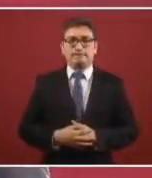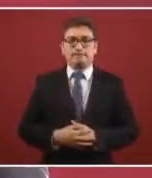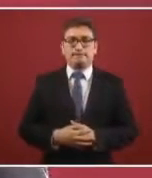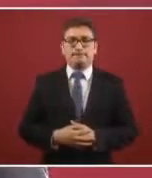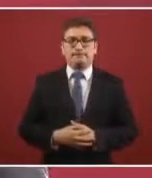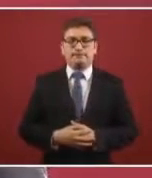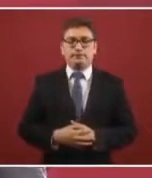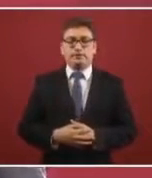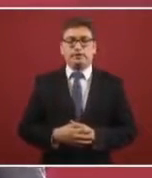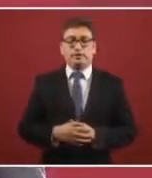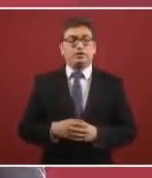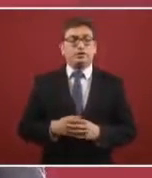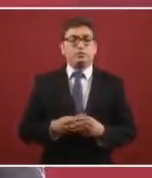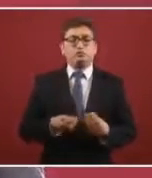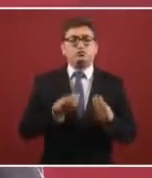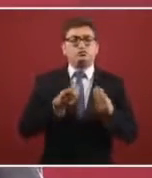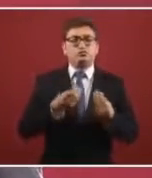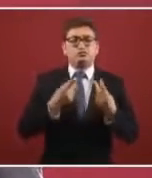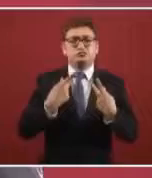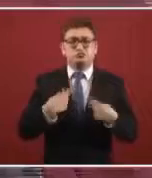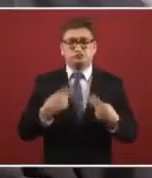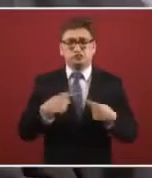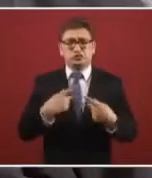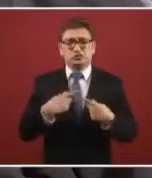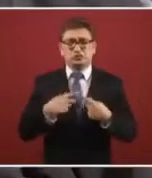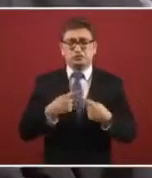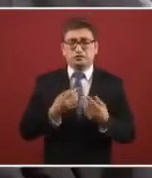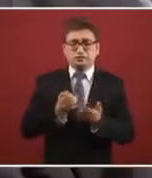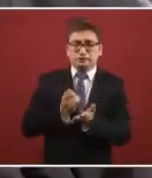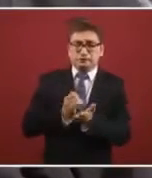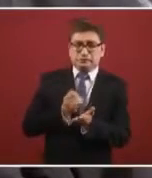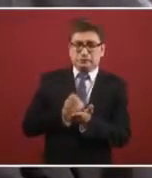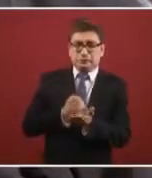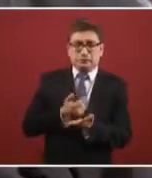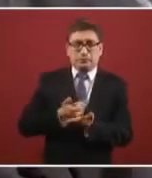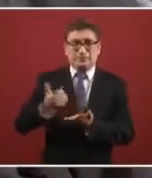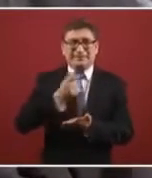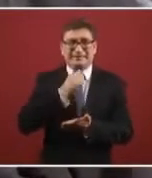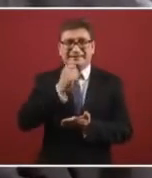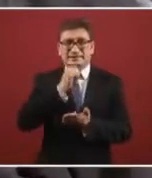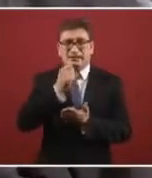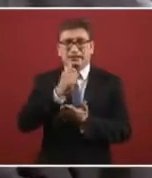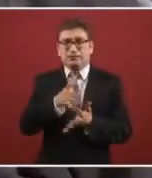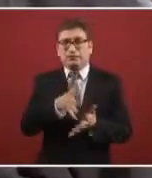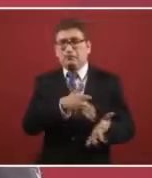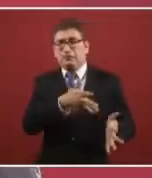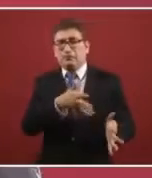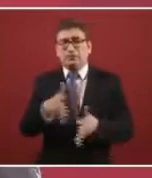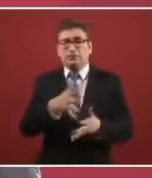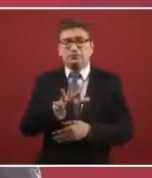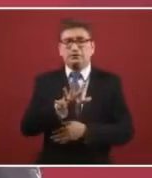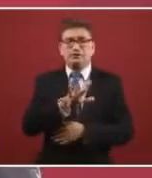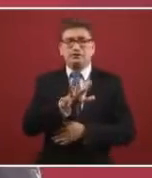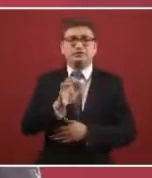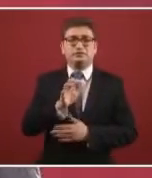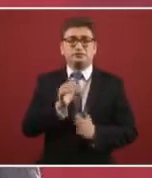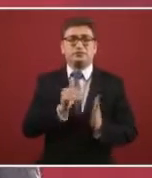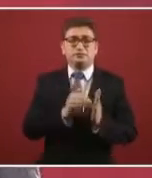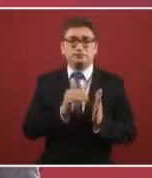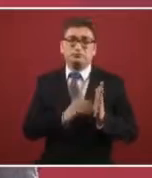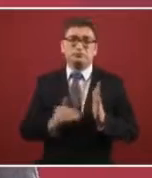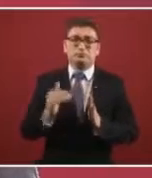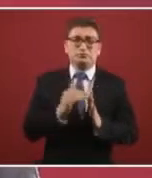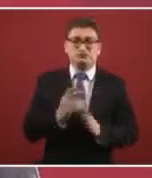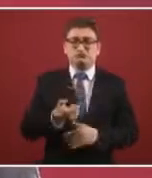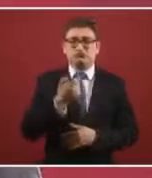se evaden, that they evade, se dejan de or they recibir that alrededor de 500,000 millones de it